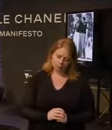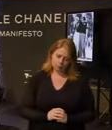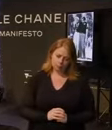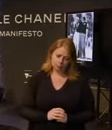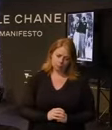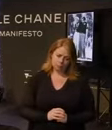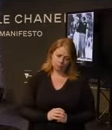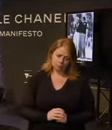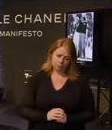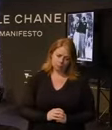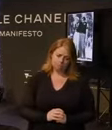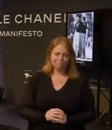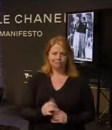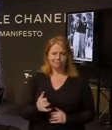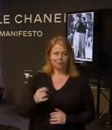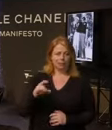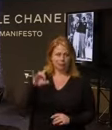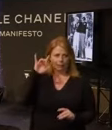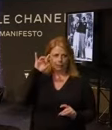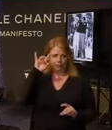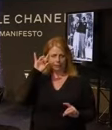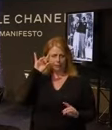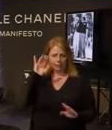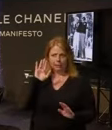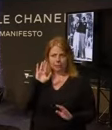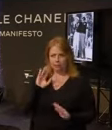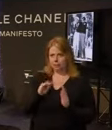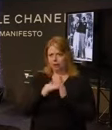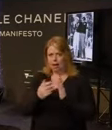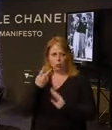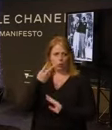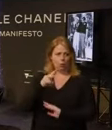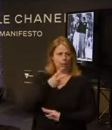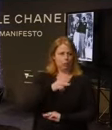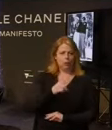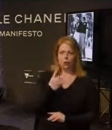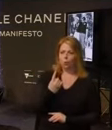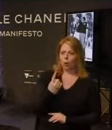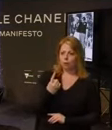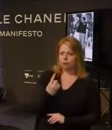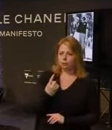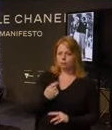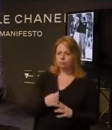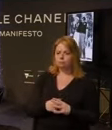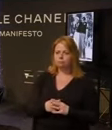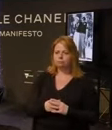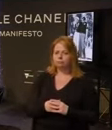sounds ridiculous sat here, doesn't it? You know, in 2021,